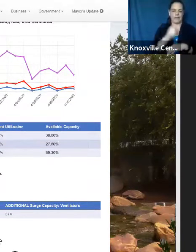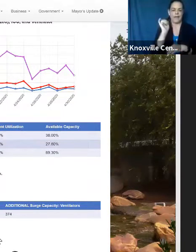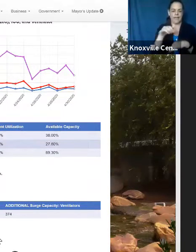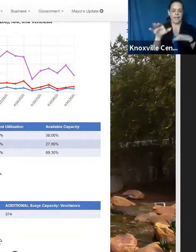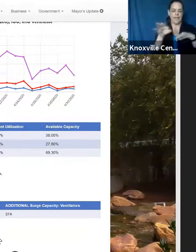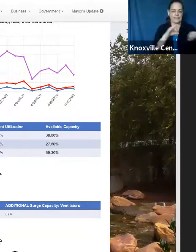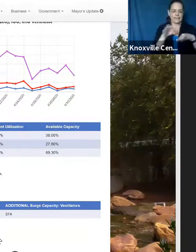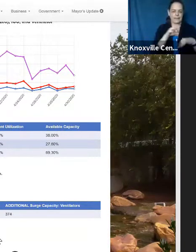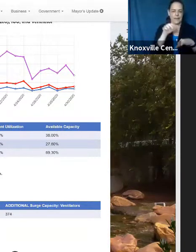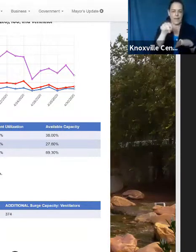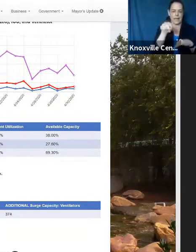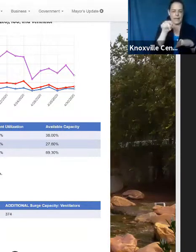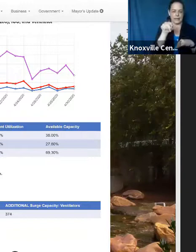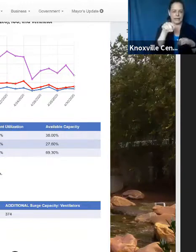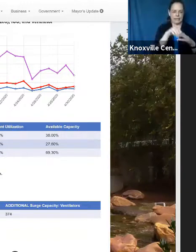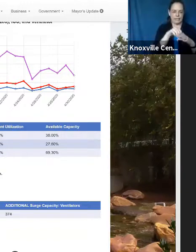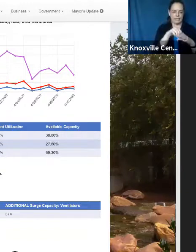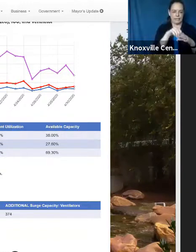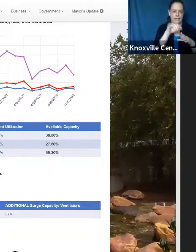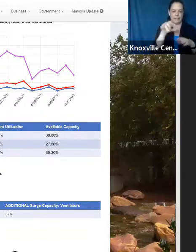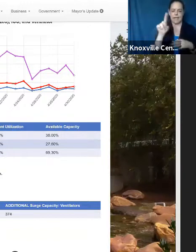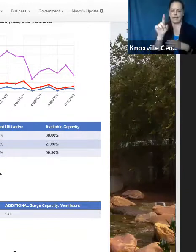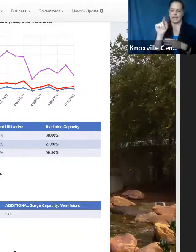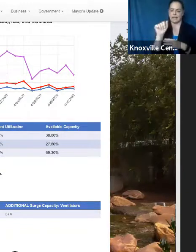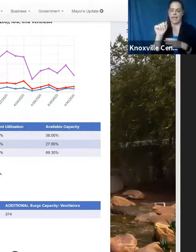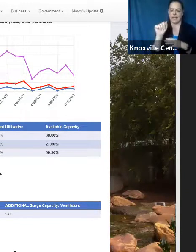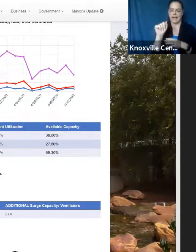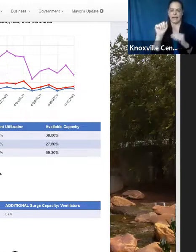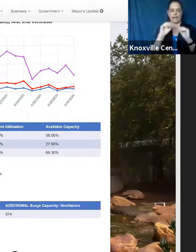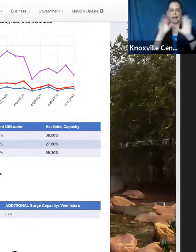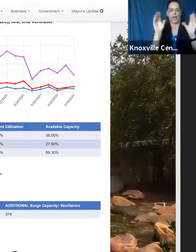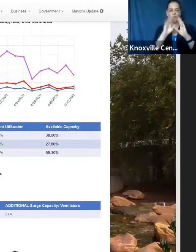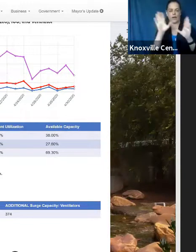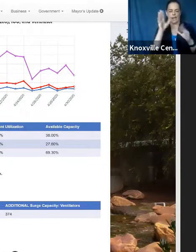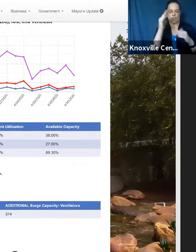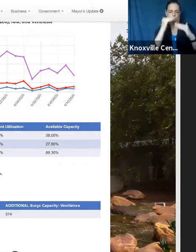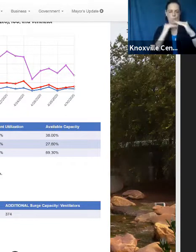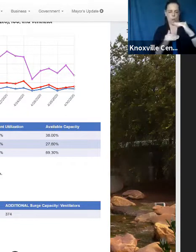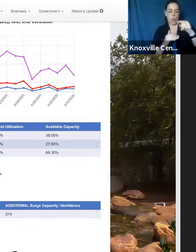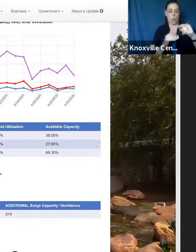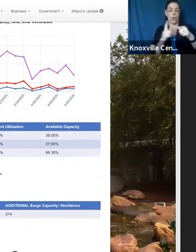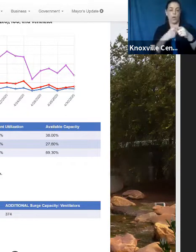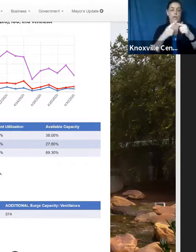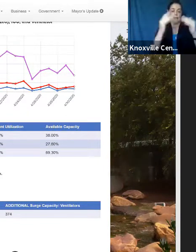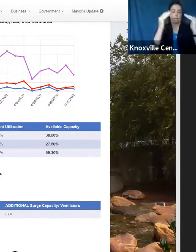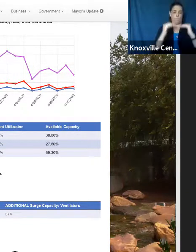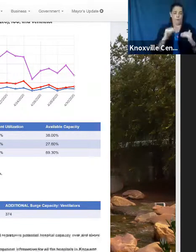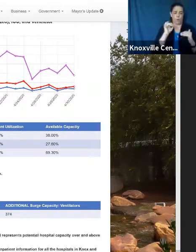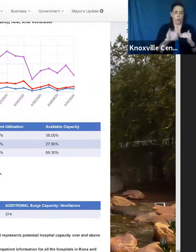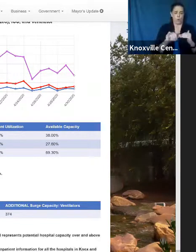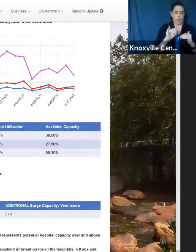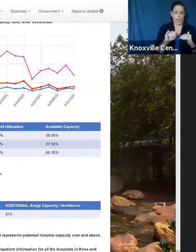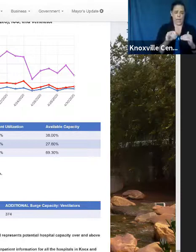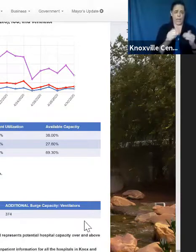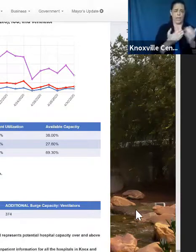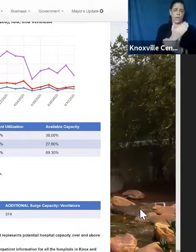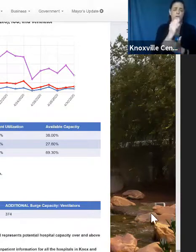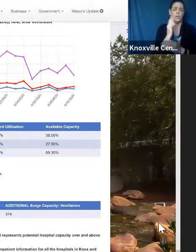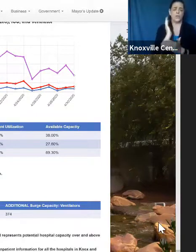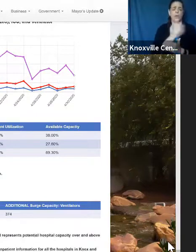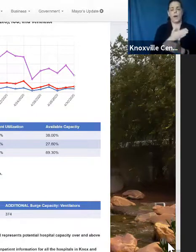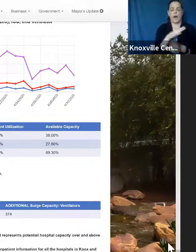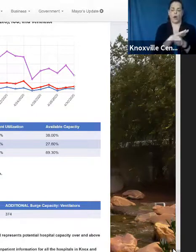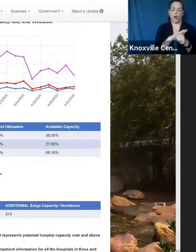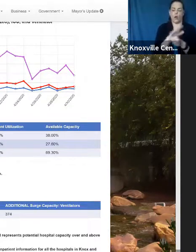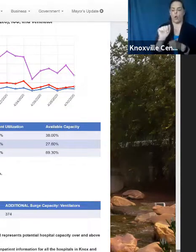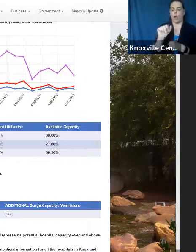in the data clarification point below. And then below that, through the work of our local alternate care